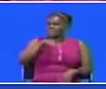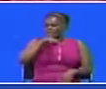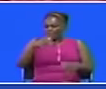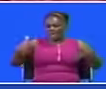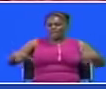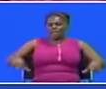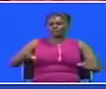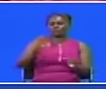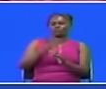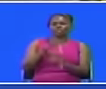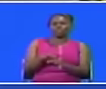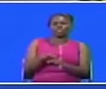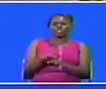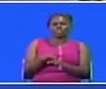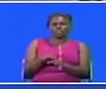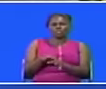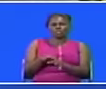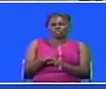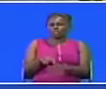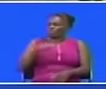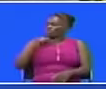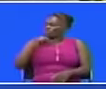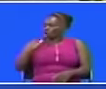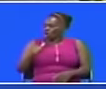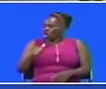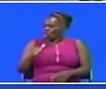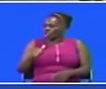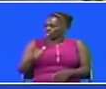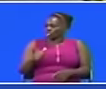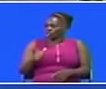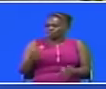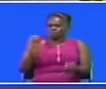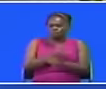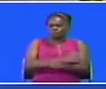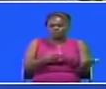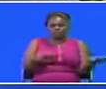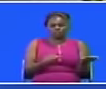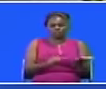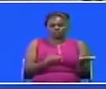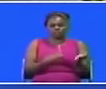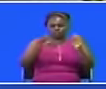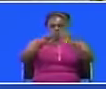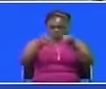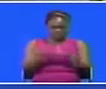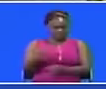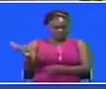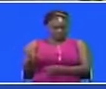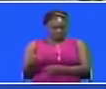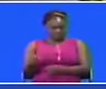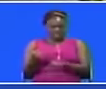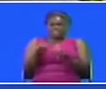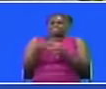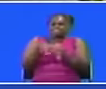was allowed to vote. We are not talking about just a purely electronic system. We are talking about an